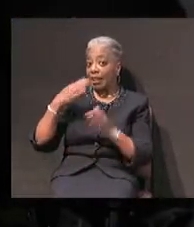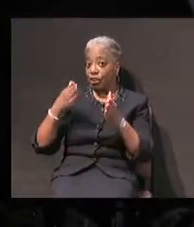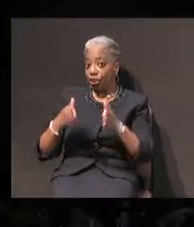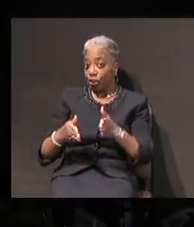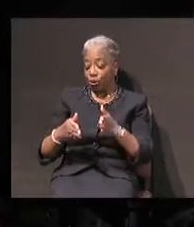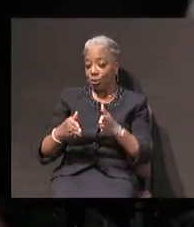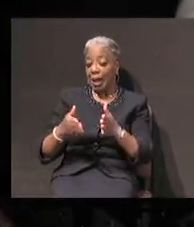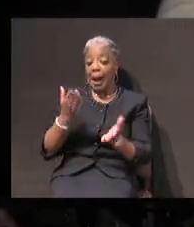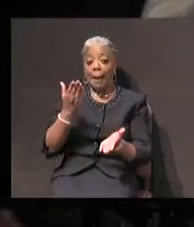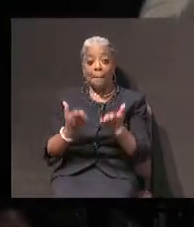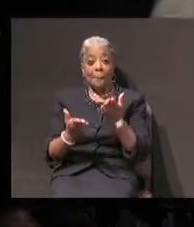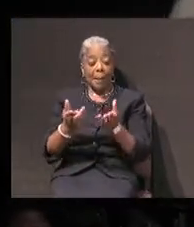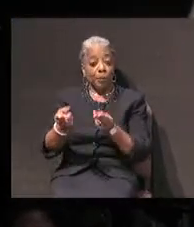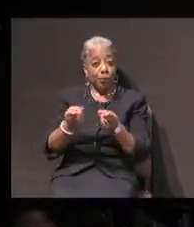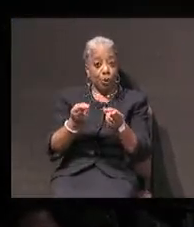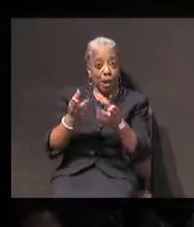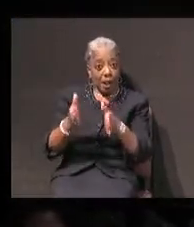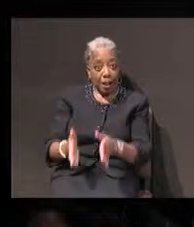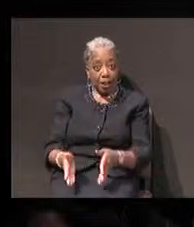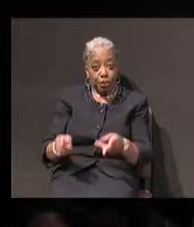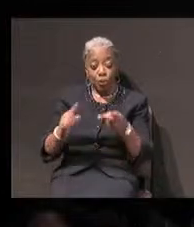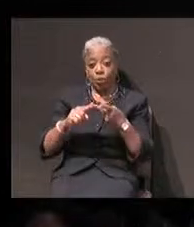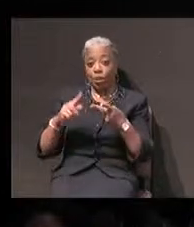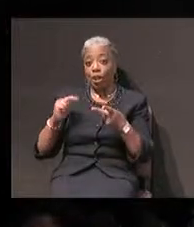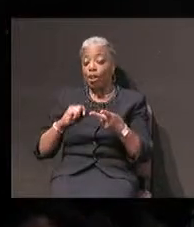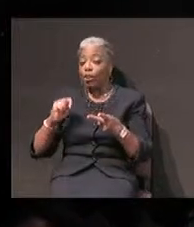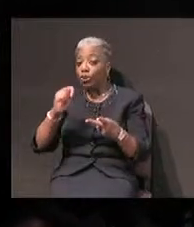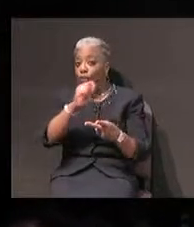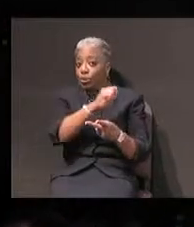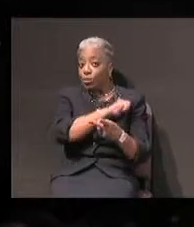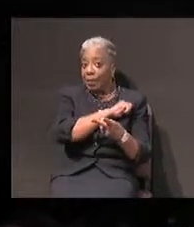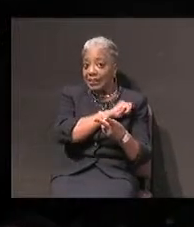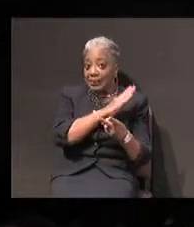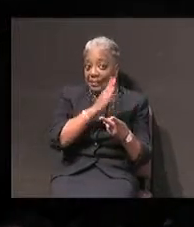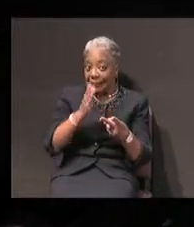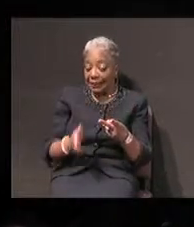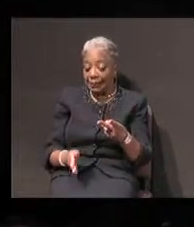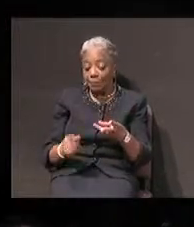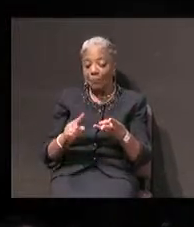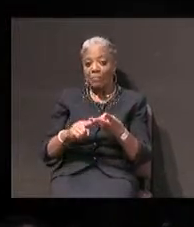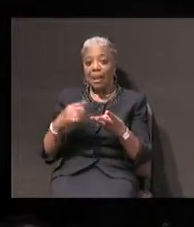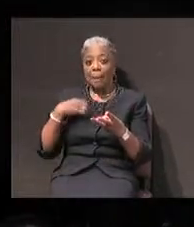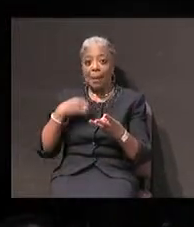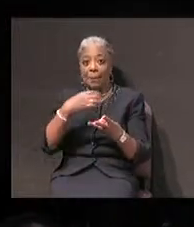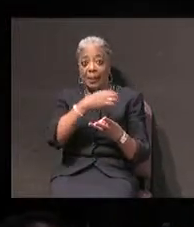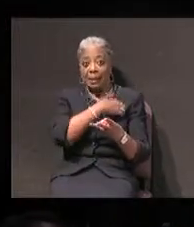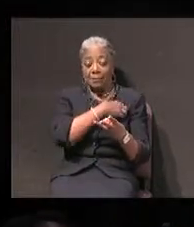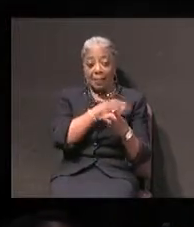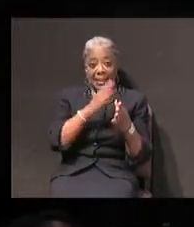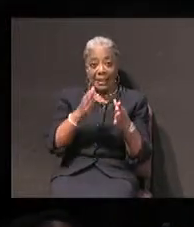you're a trustee, you're the president of the Do Nothing Committee, make sure you come register to